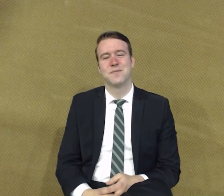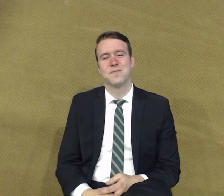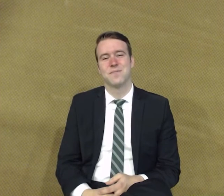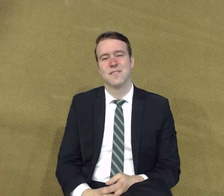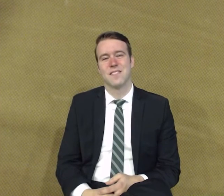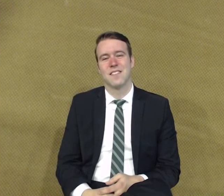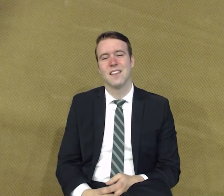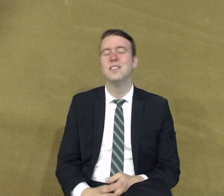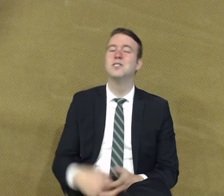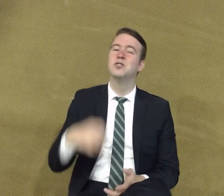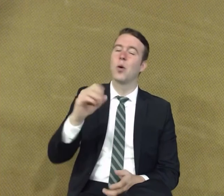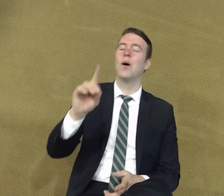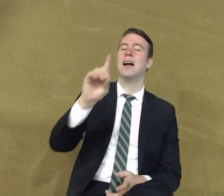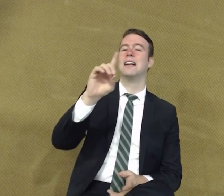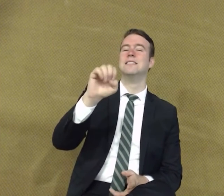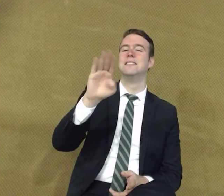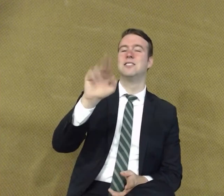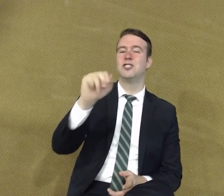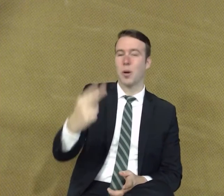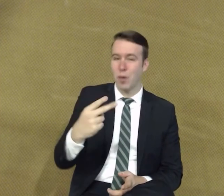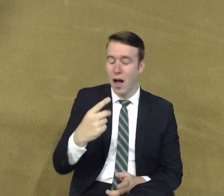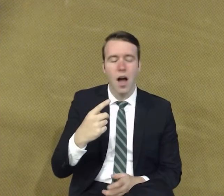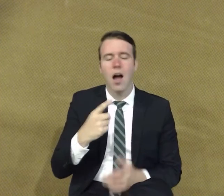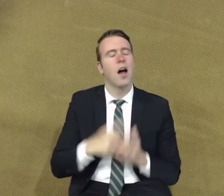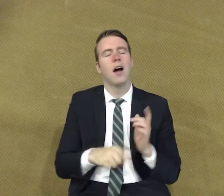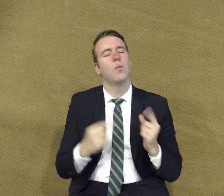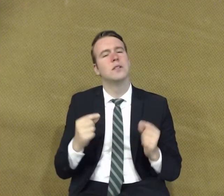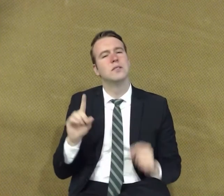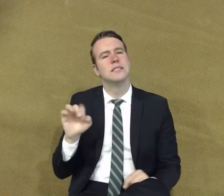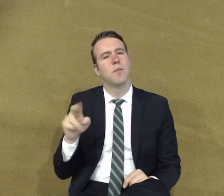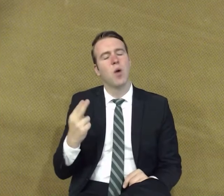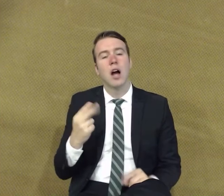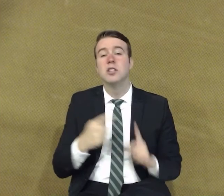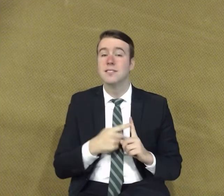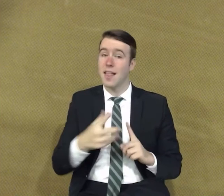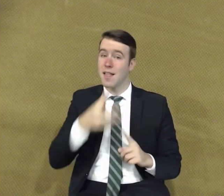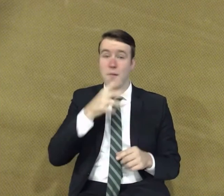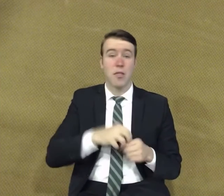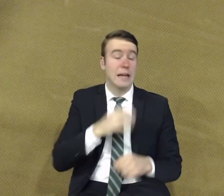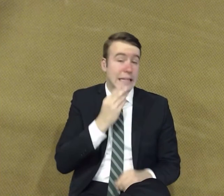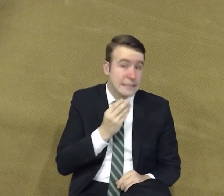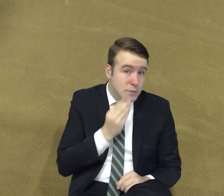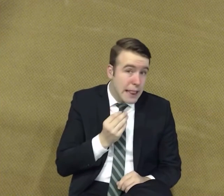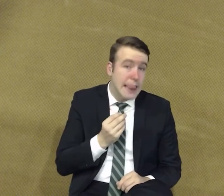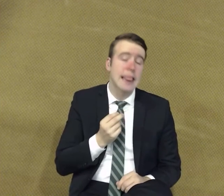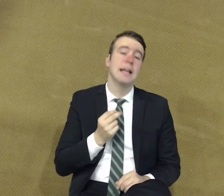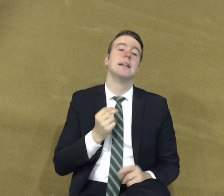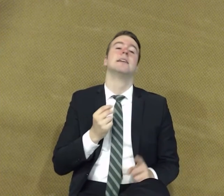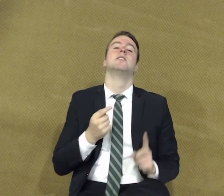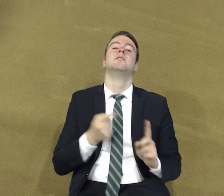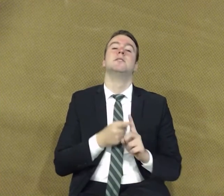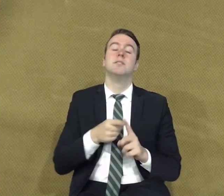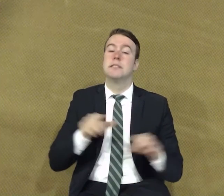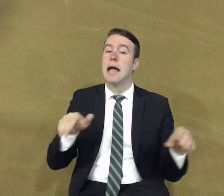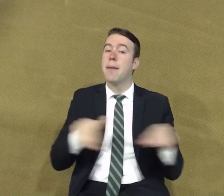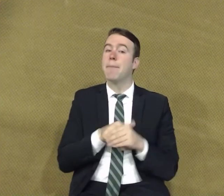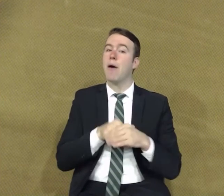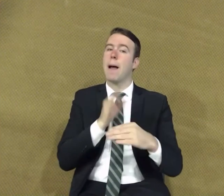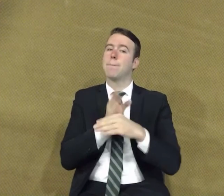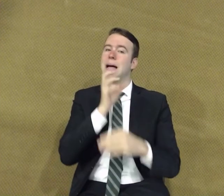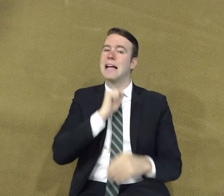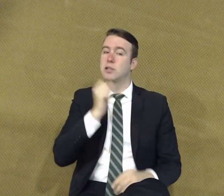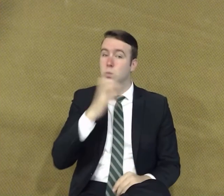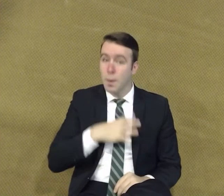Amen. And so Deborah, what does she do? She's a mother in Israel. She's a married